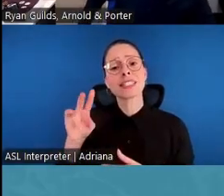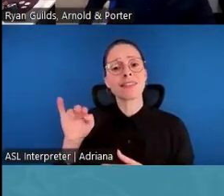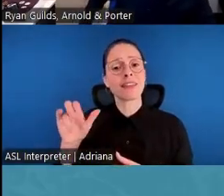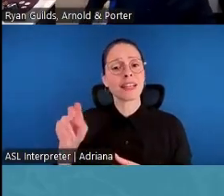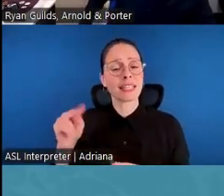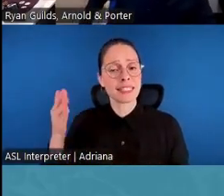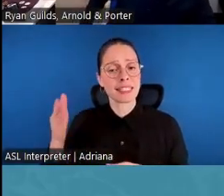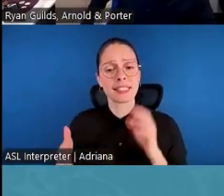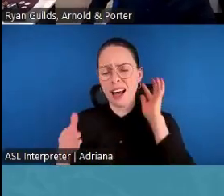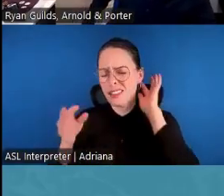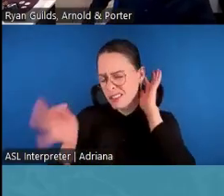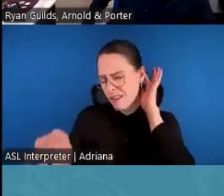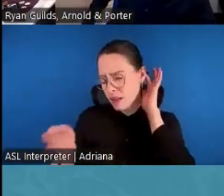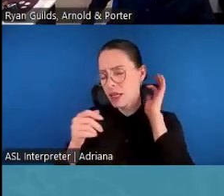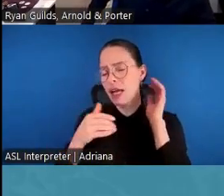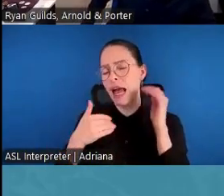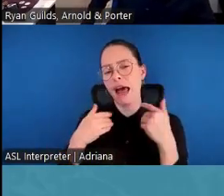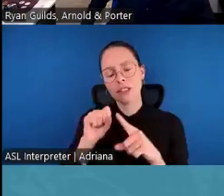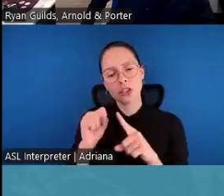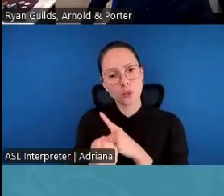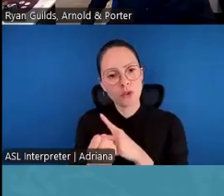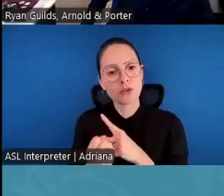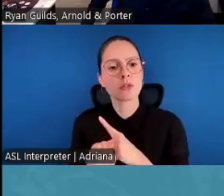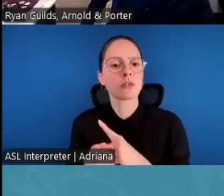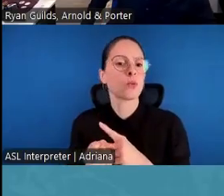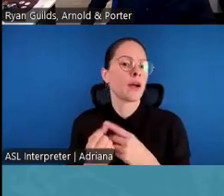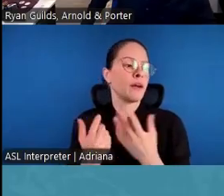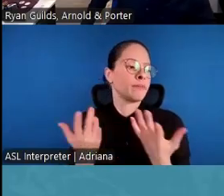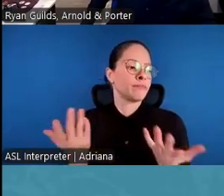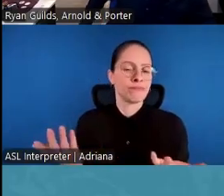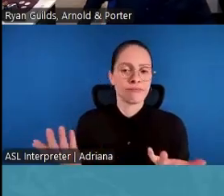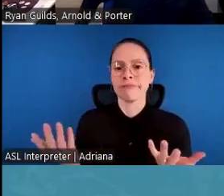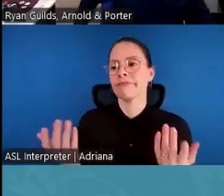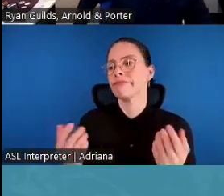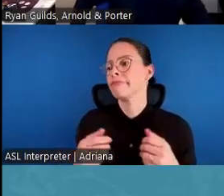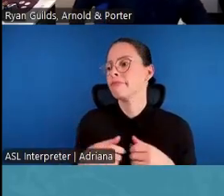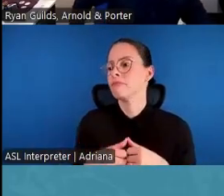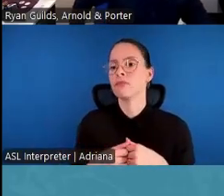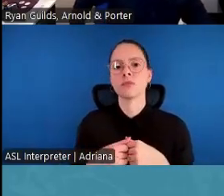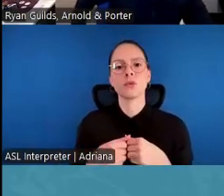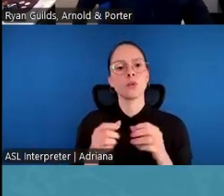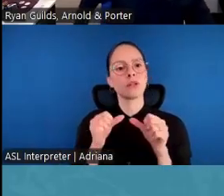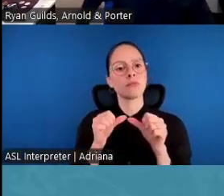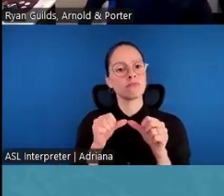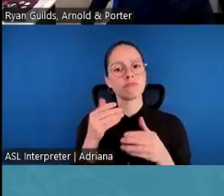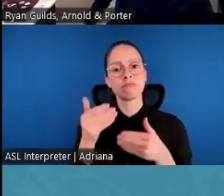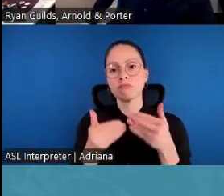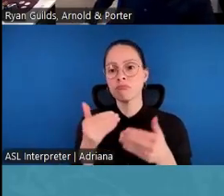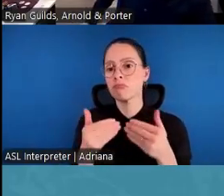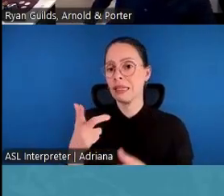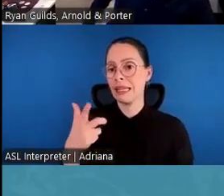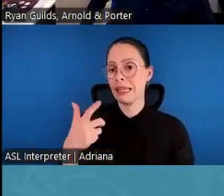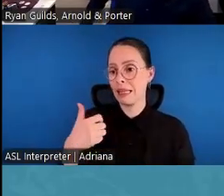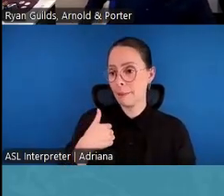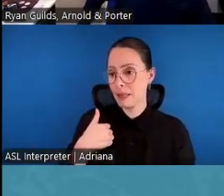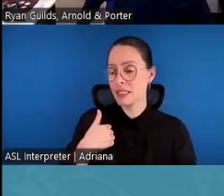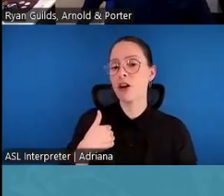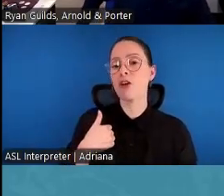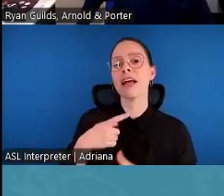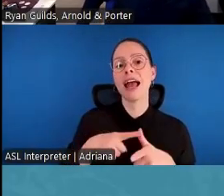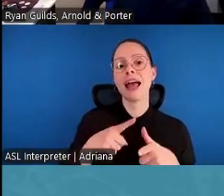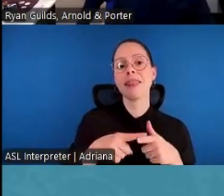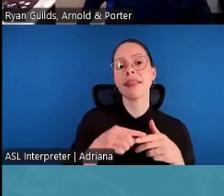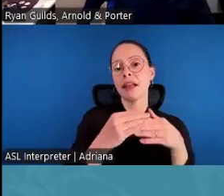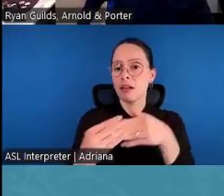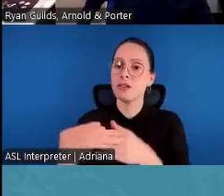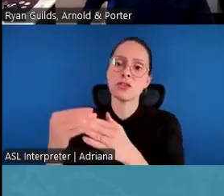there are definitely situations in which cases are proceeded initially in the military that are then charged in the civilian world. Or